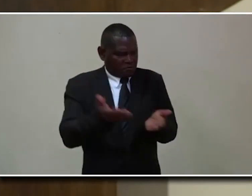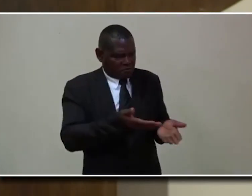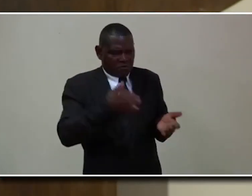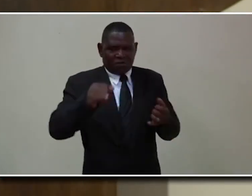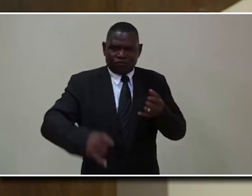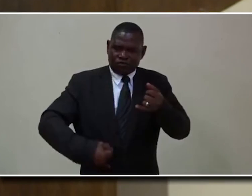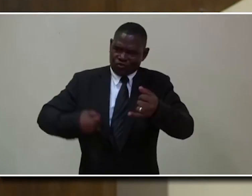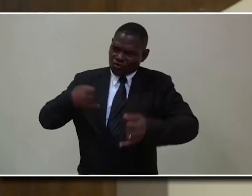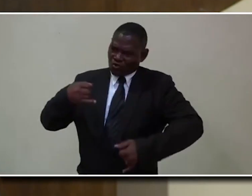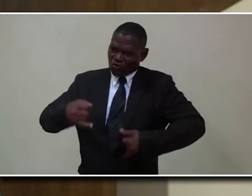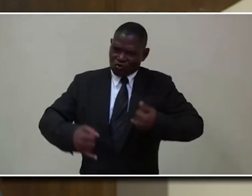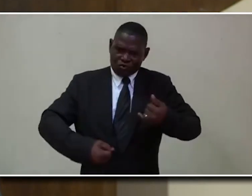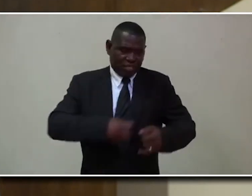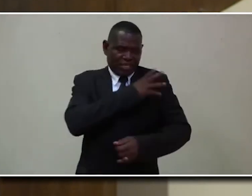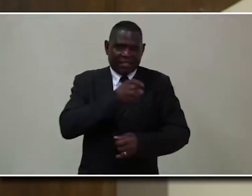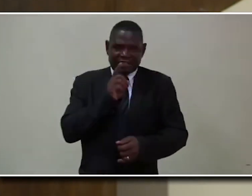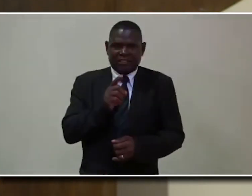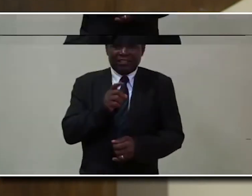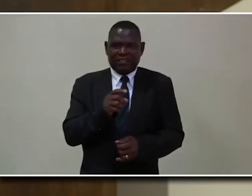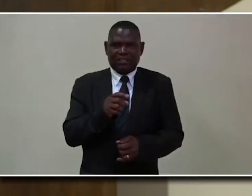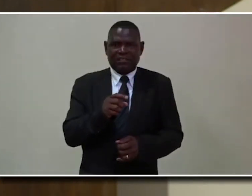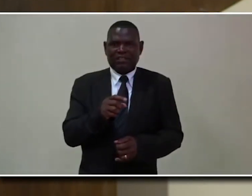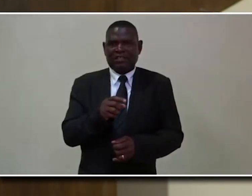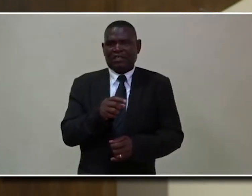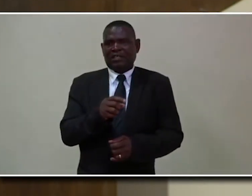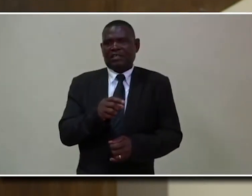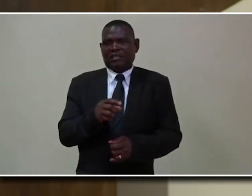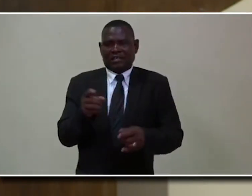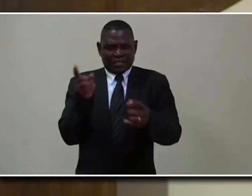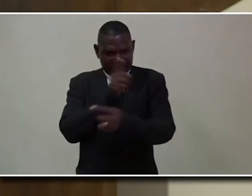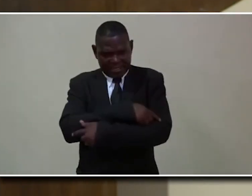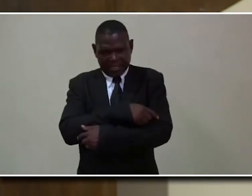And today is the fourth Sunday of Advent. We